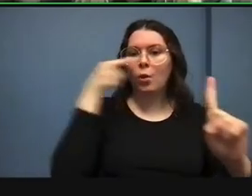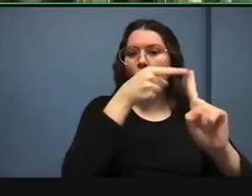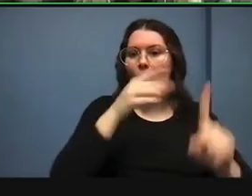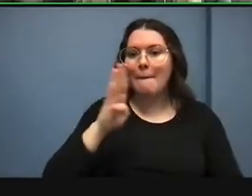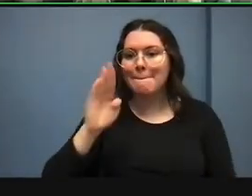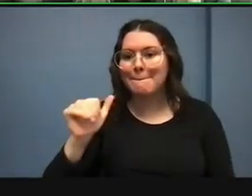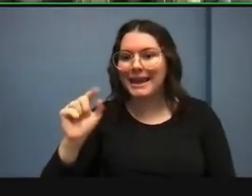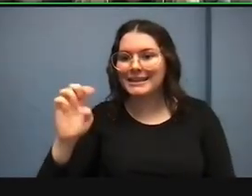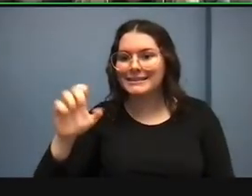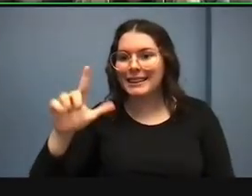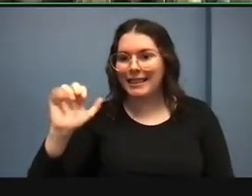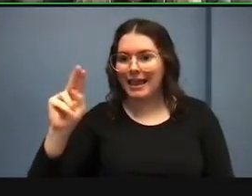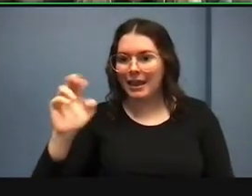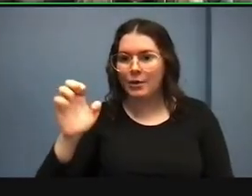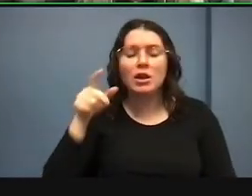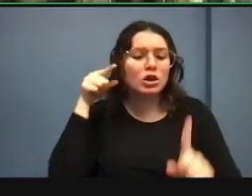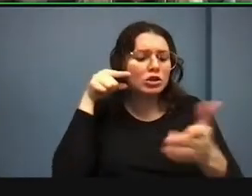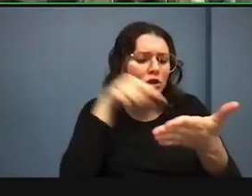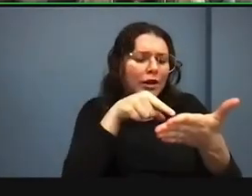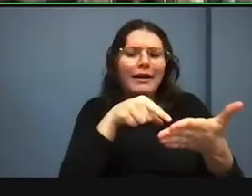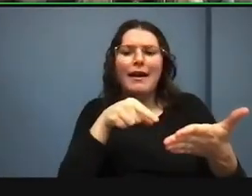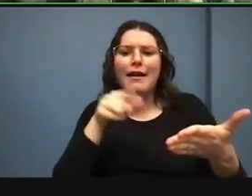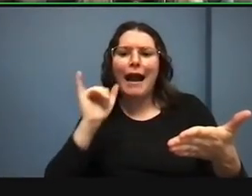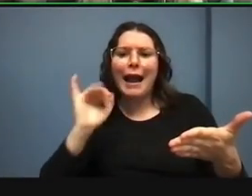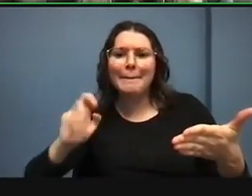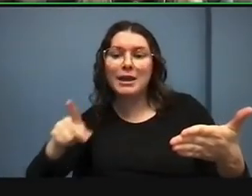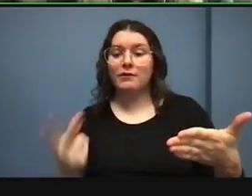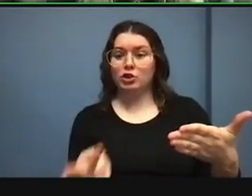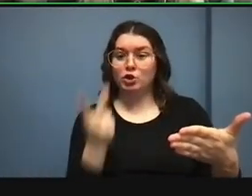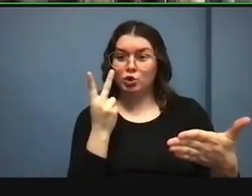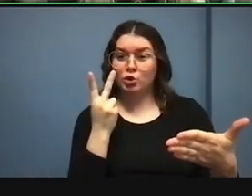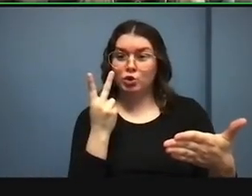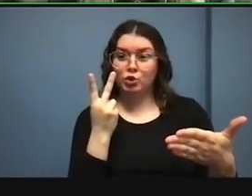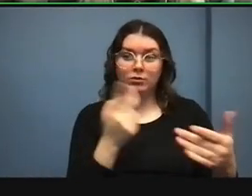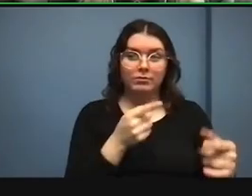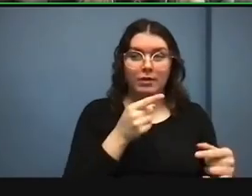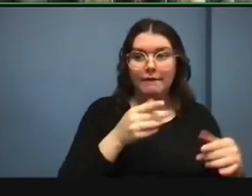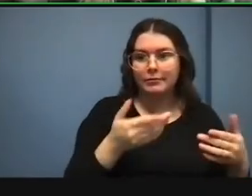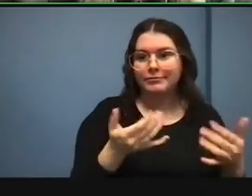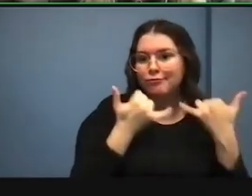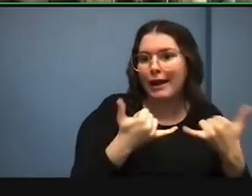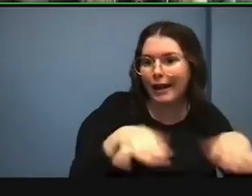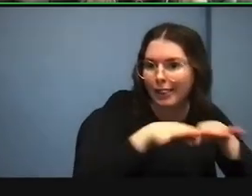at an IEP, we always have two components. We have our present level